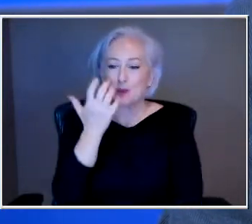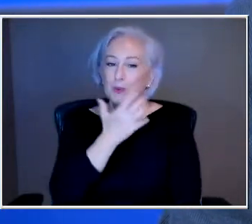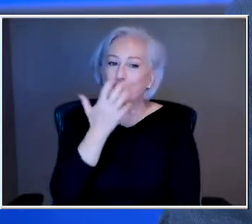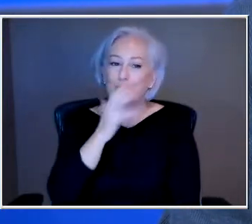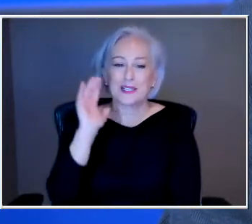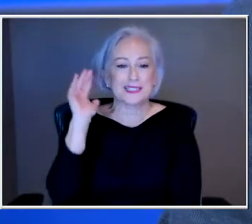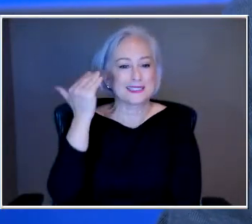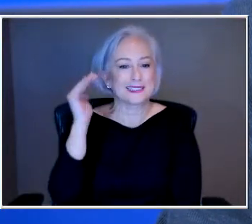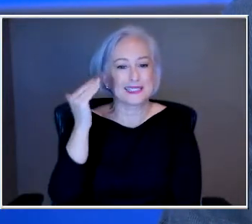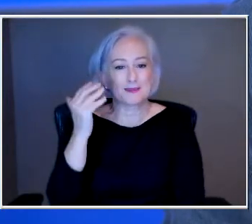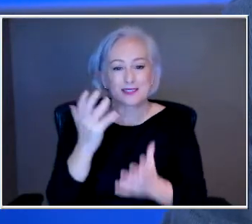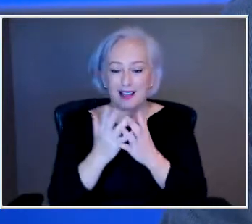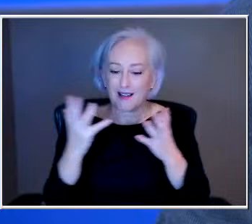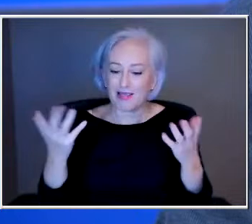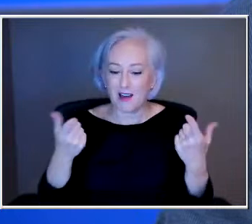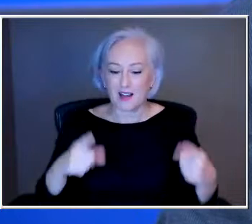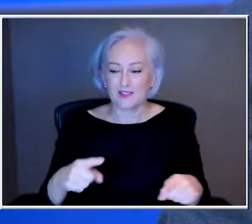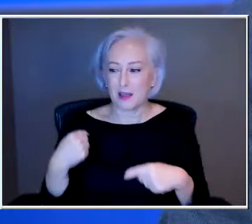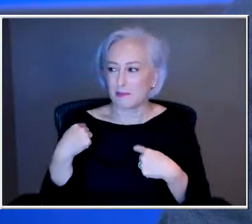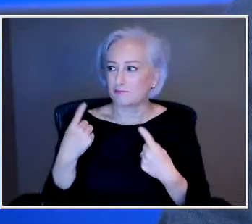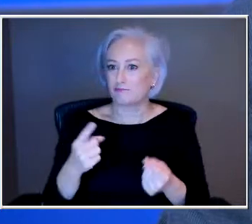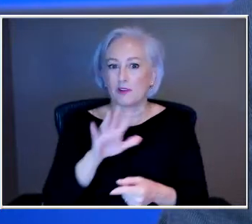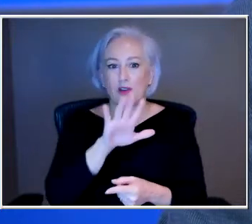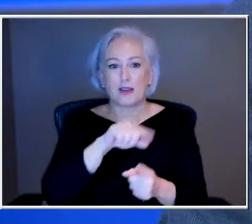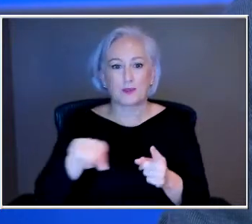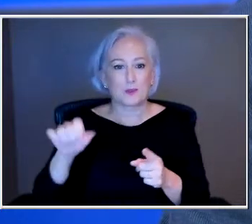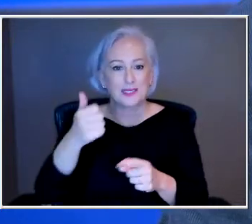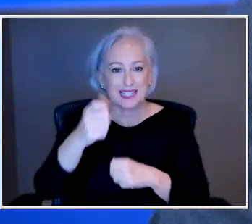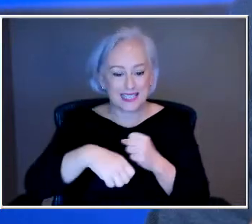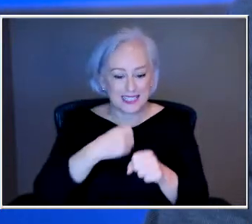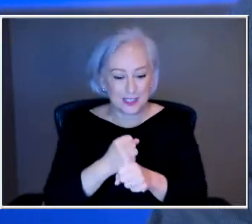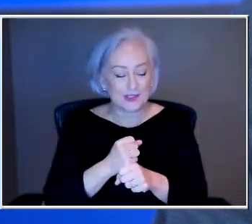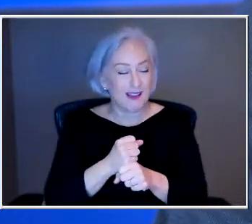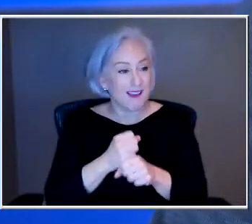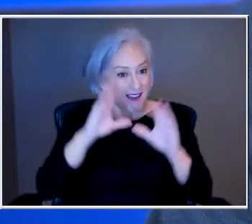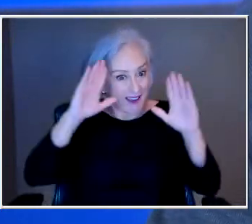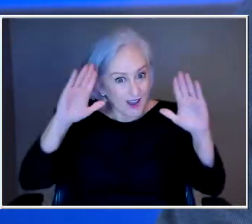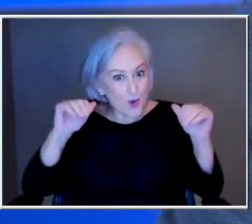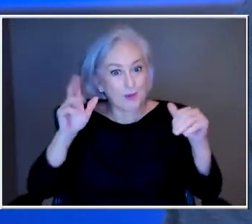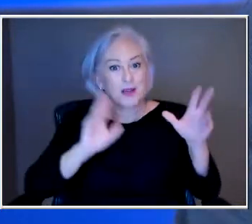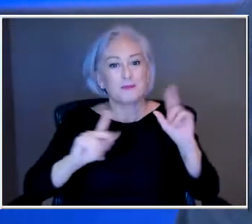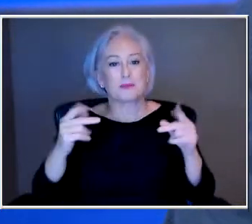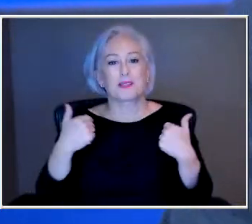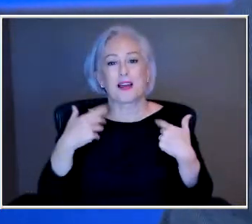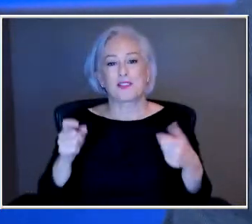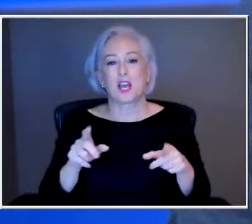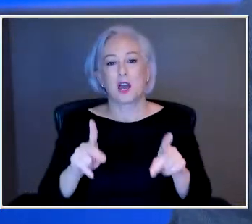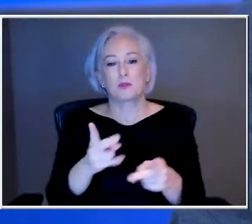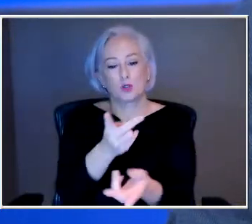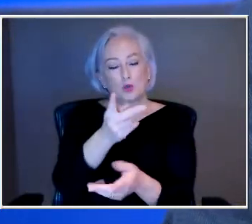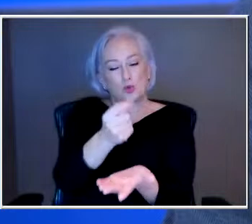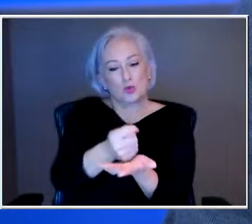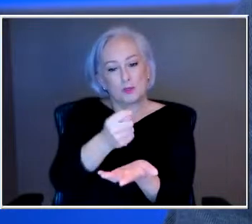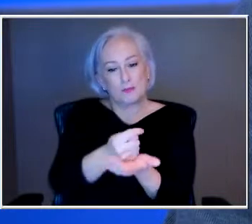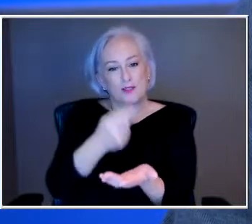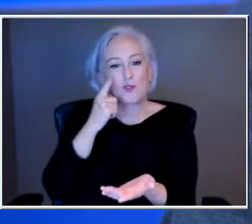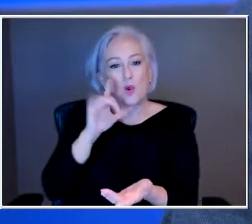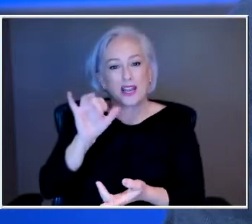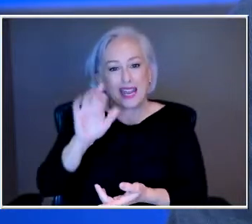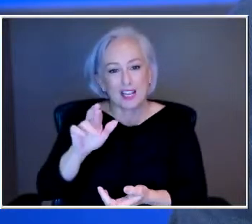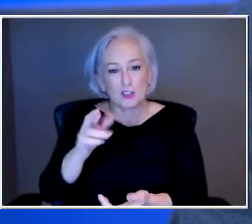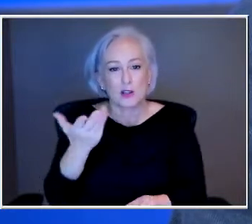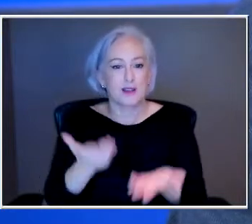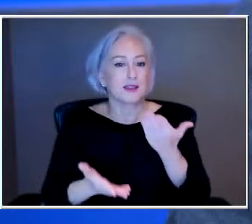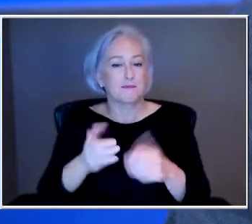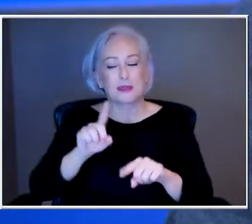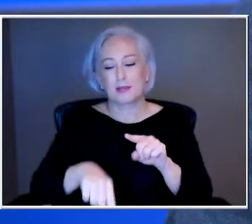to 10 years, and I hope that gives people the opportunity to get treated for cancer that may have otherwise not been able to in the past. So